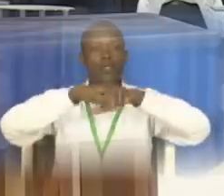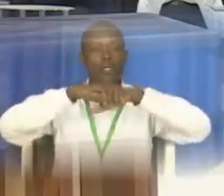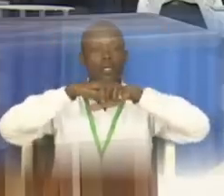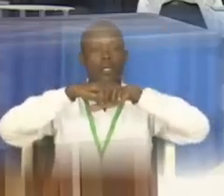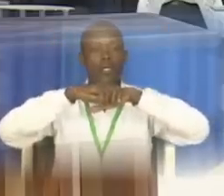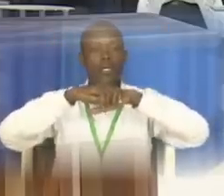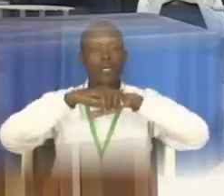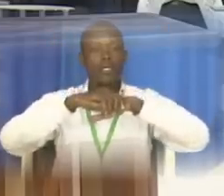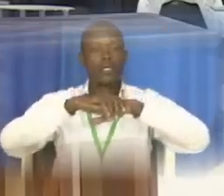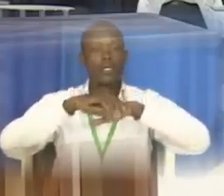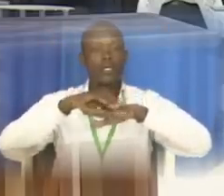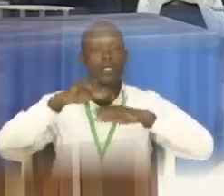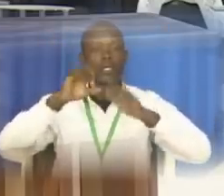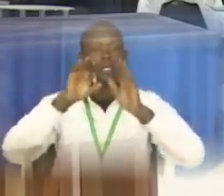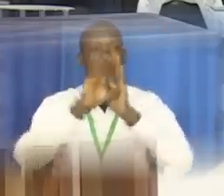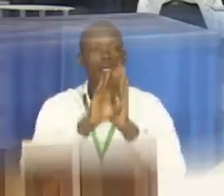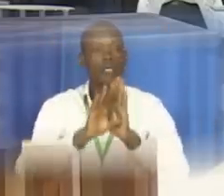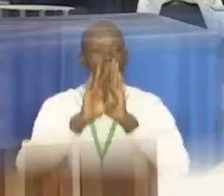this year,